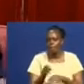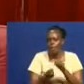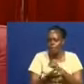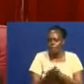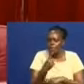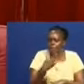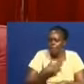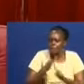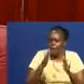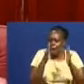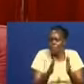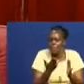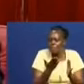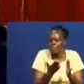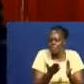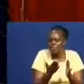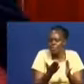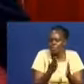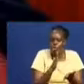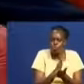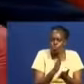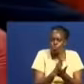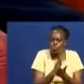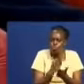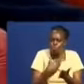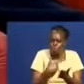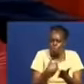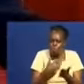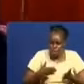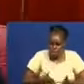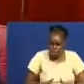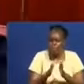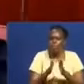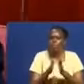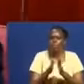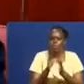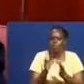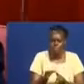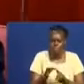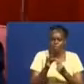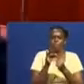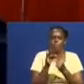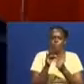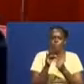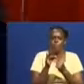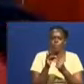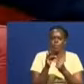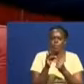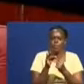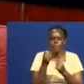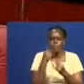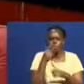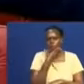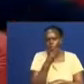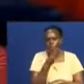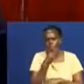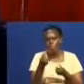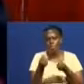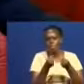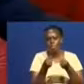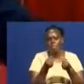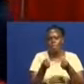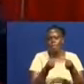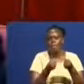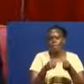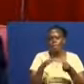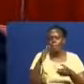Explain to me, how does somebody, I mean, the truth is, I'm born with advantage and privilege. That is the truth. I saw my father driving a big car